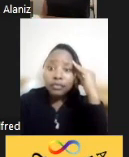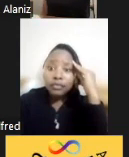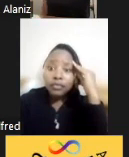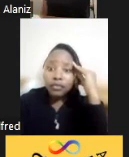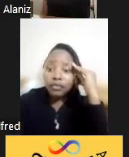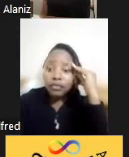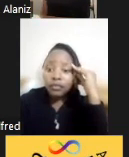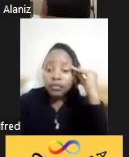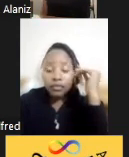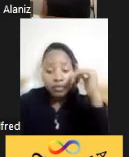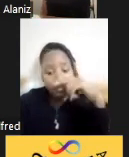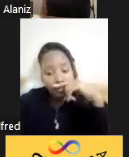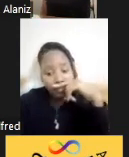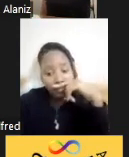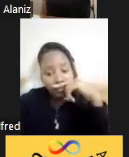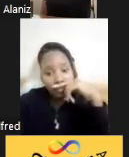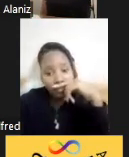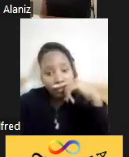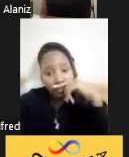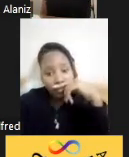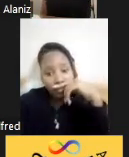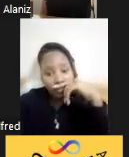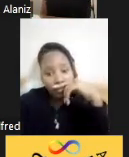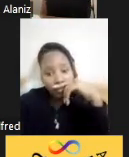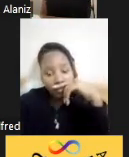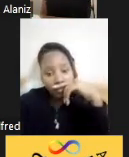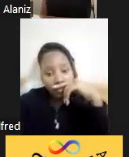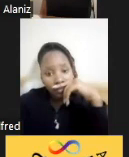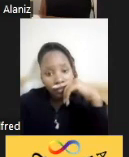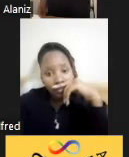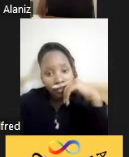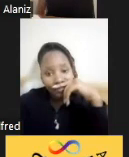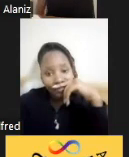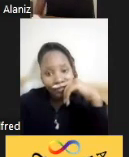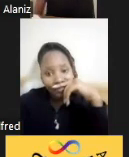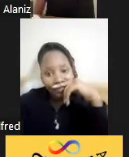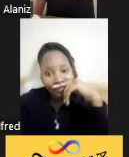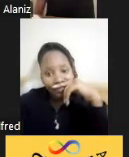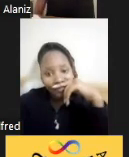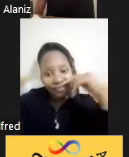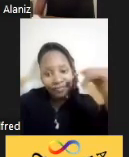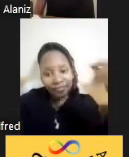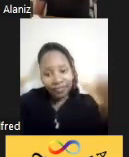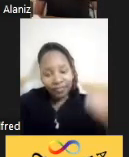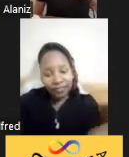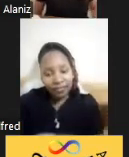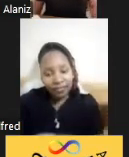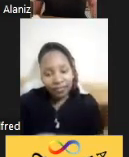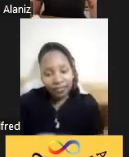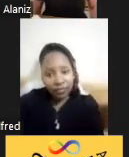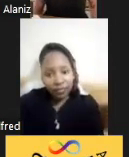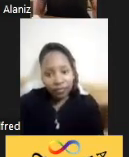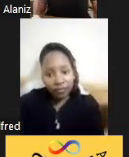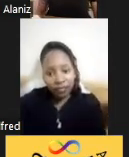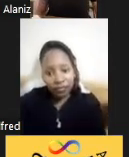Okay, I think I fixed it. I'm so sorry. Can you hear me now? Yep, you're great. Okay, perfect. The question was,